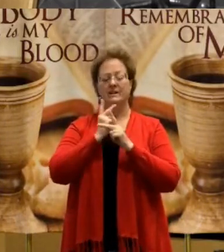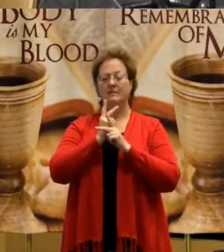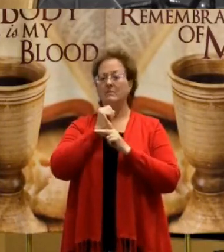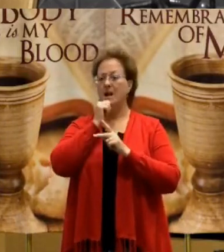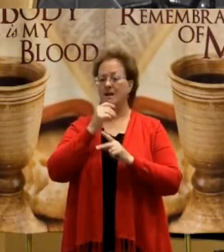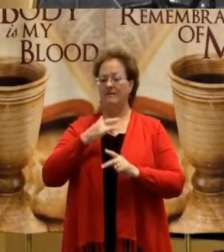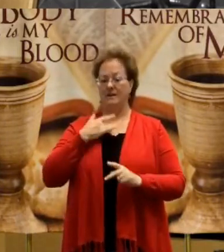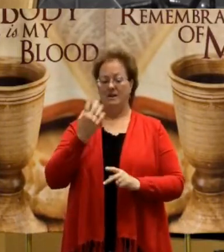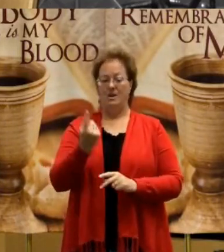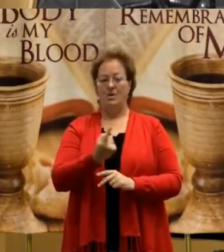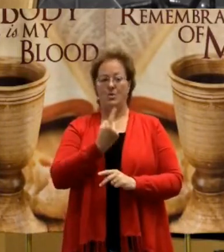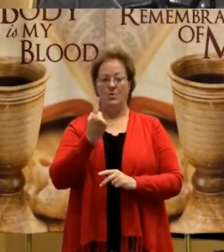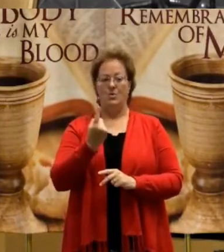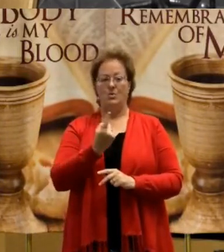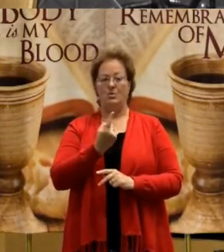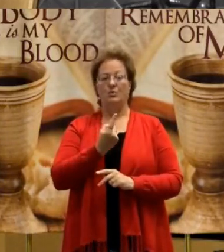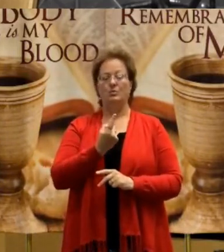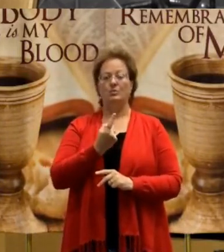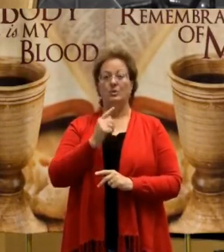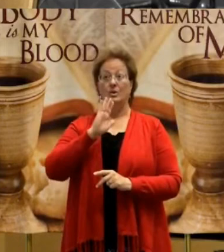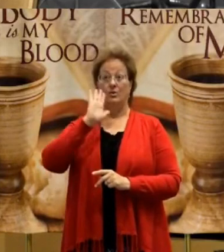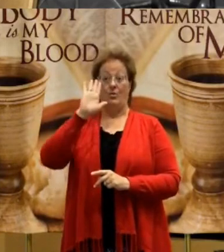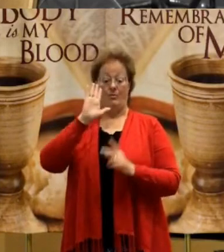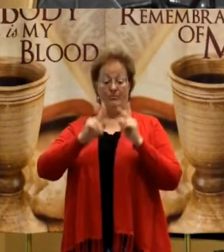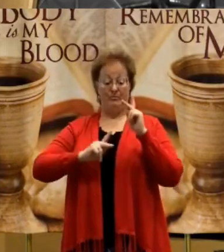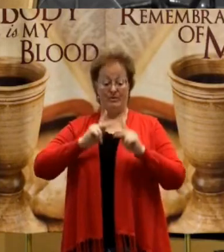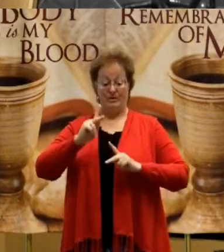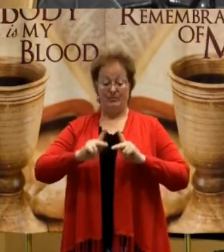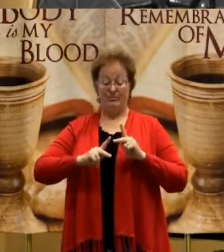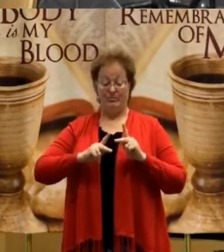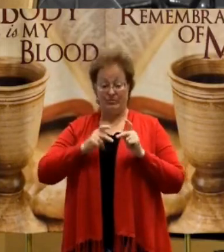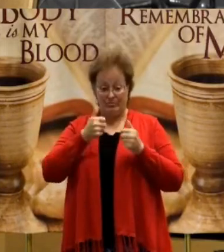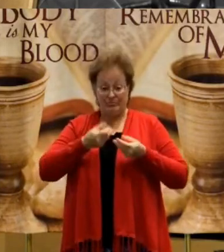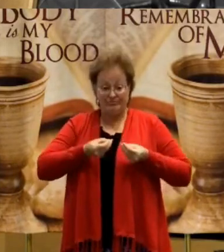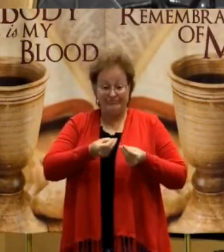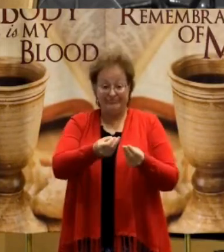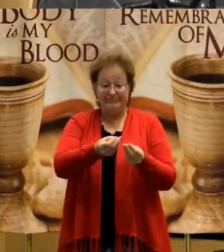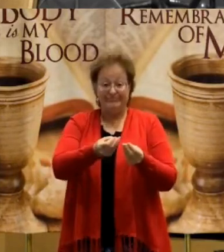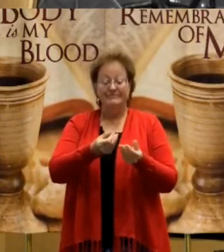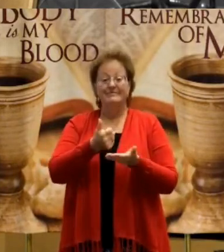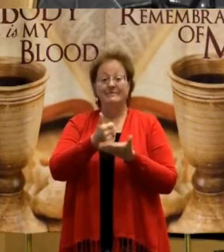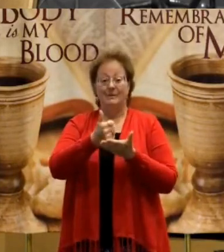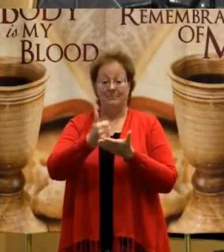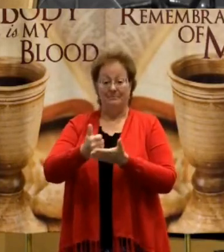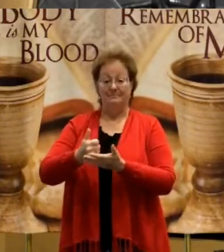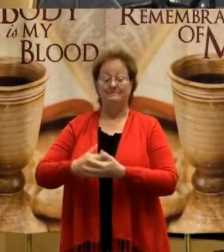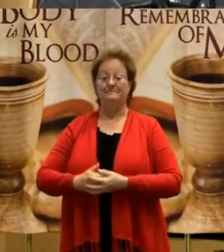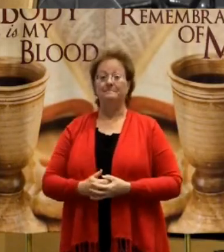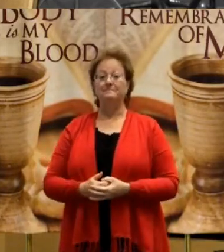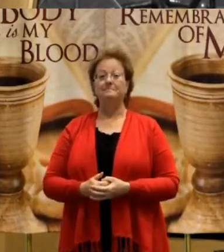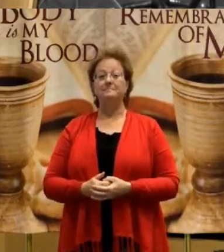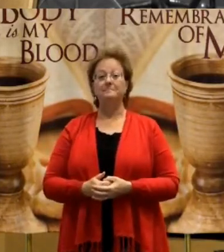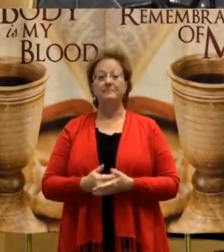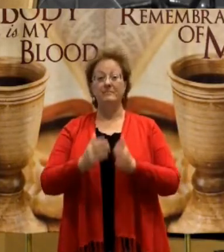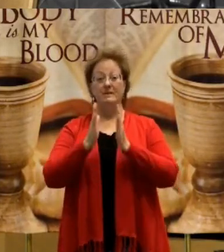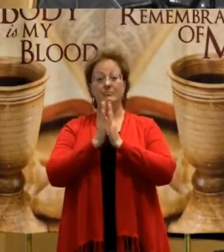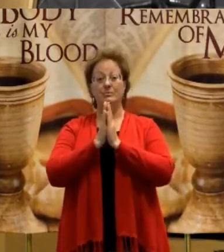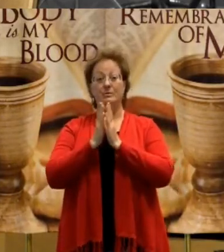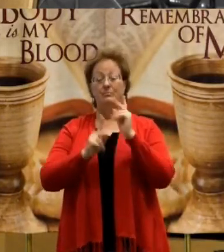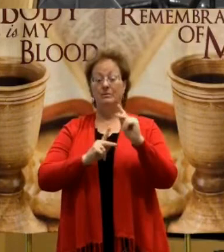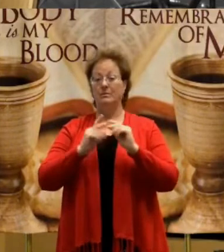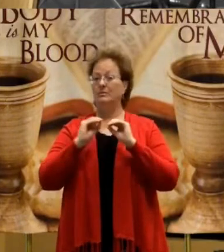the ministry of the presence of your people as a reminder that you are our good shepherd. We pray for the